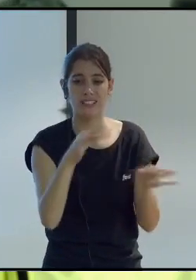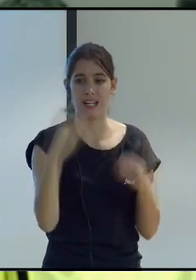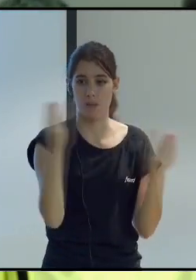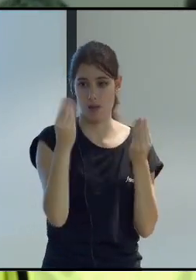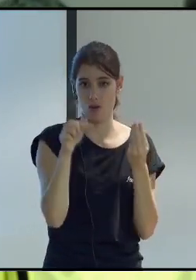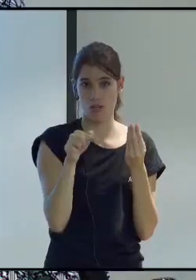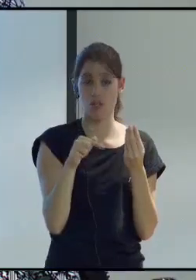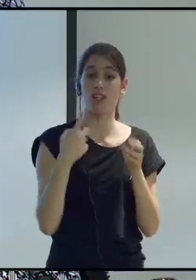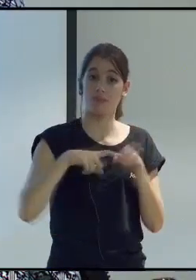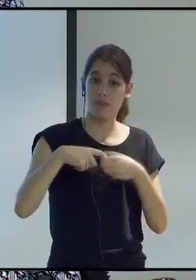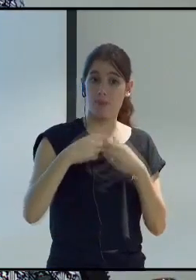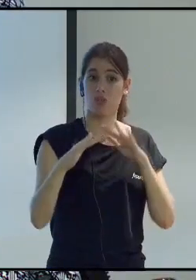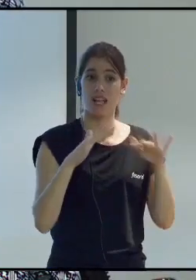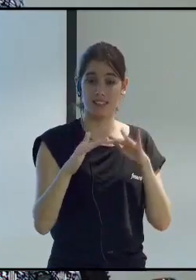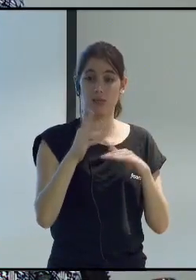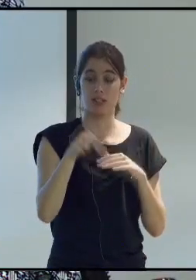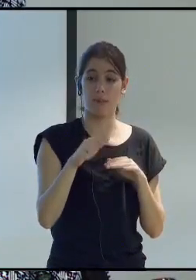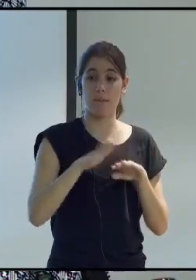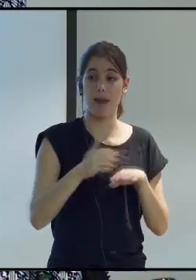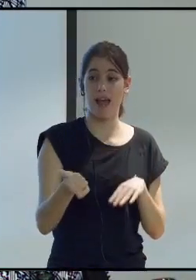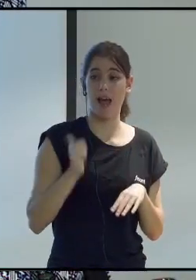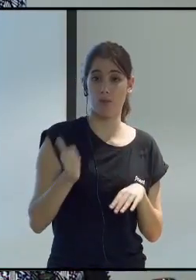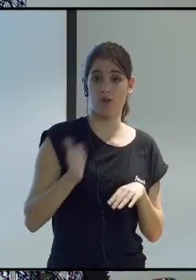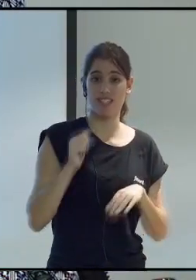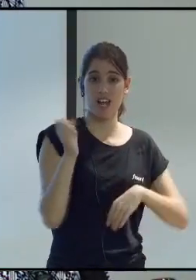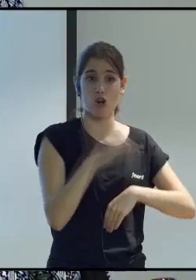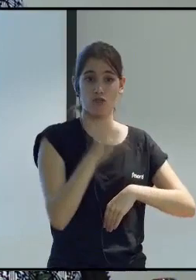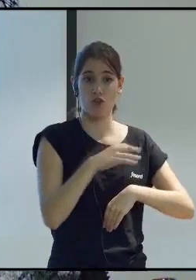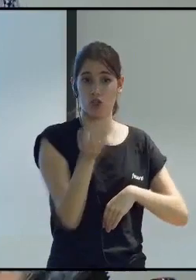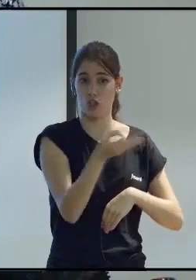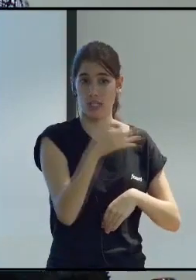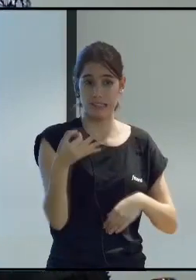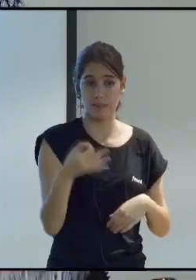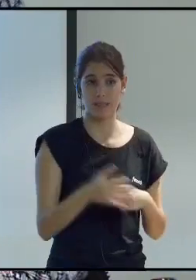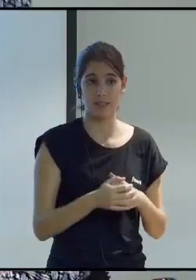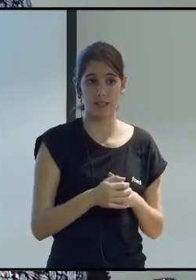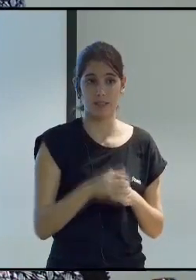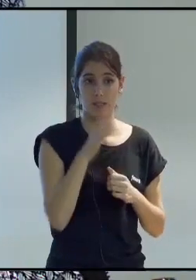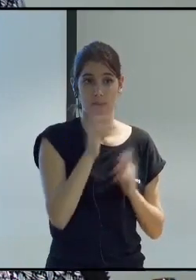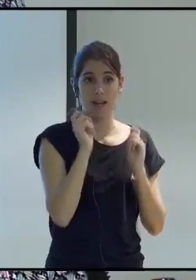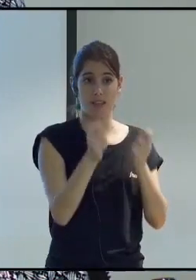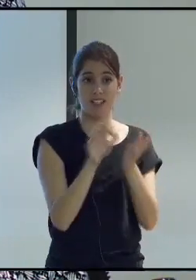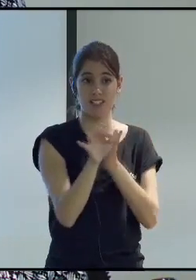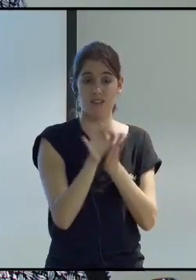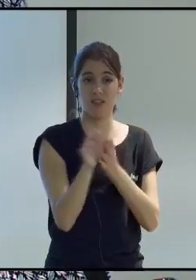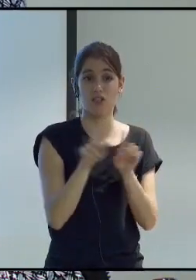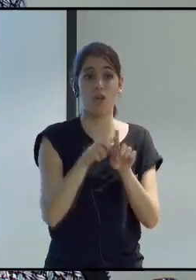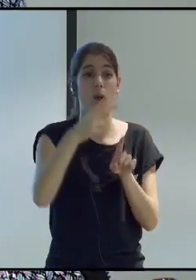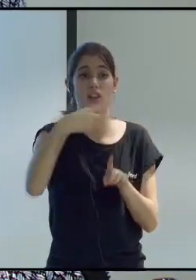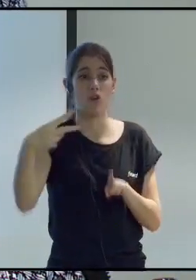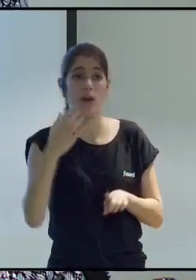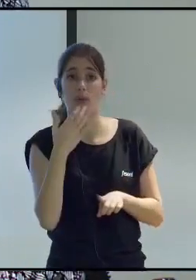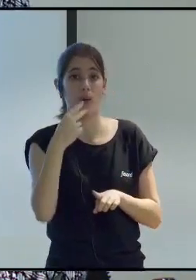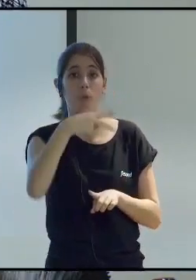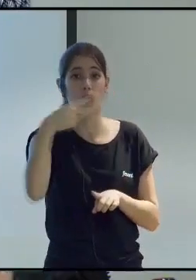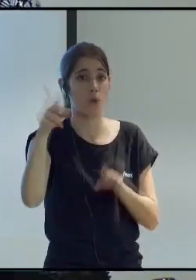use those funds in the right way and to establish services like Norway, for example, like Iloba does, and